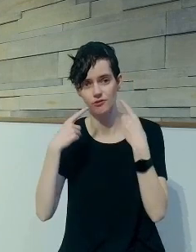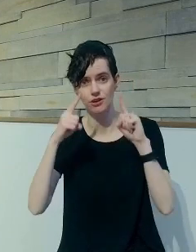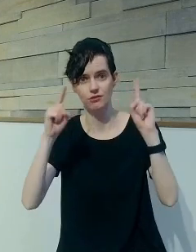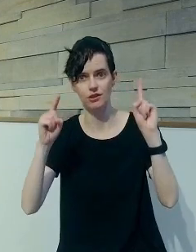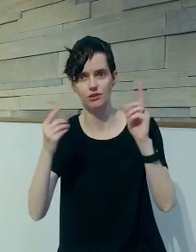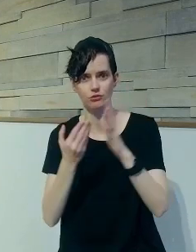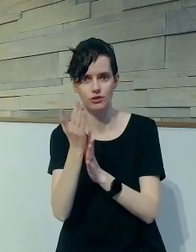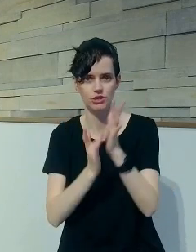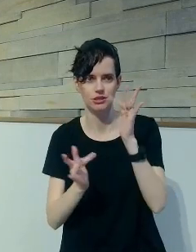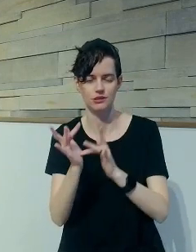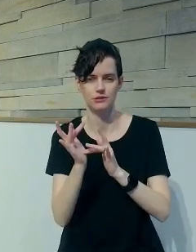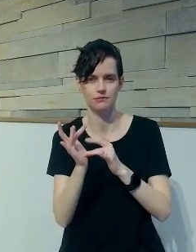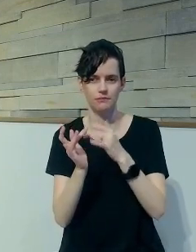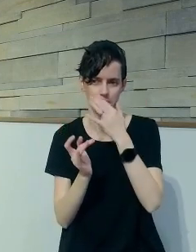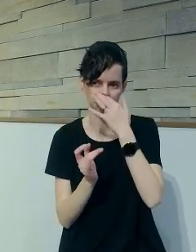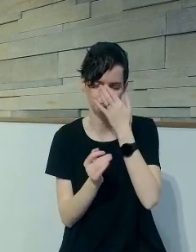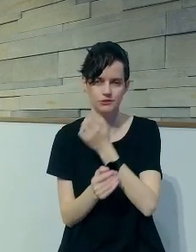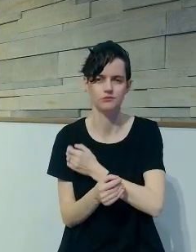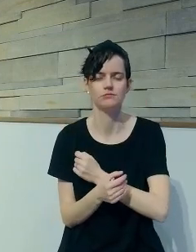in Jesus Christ.